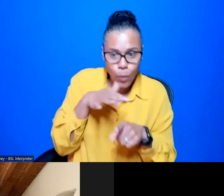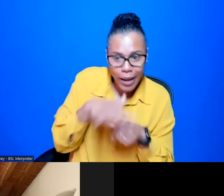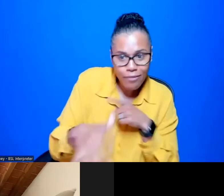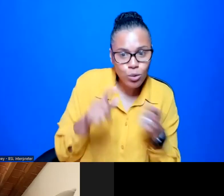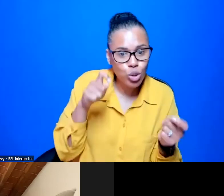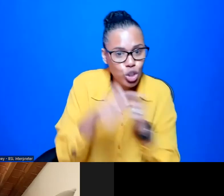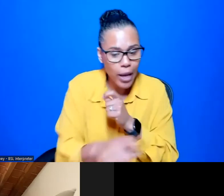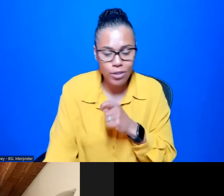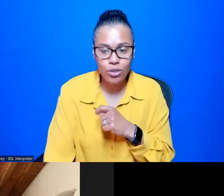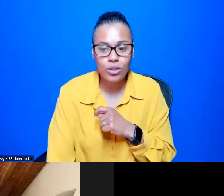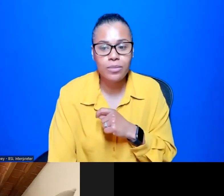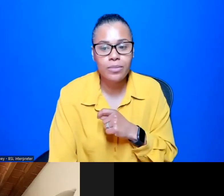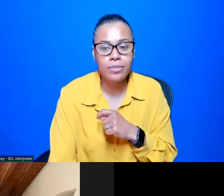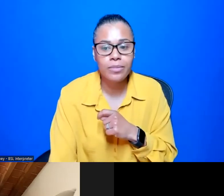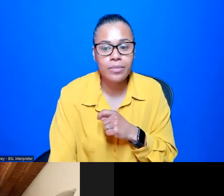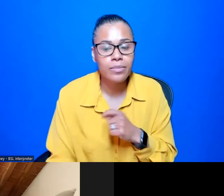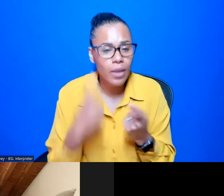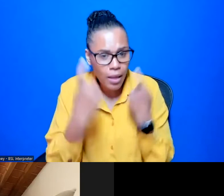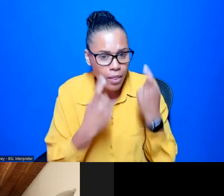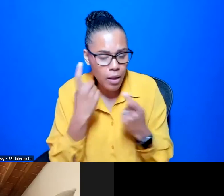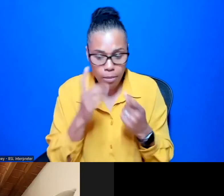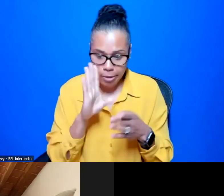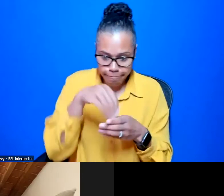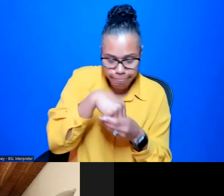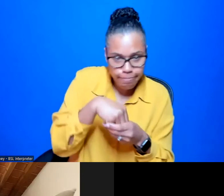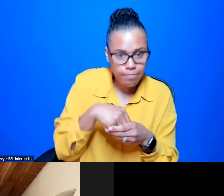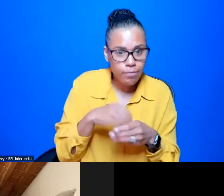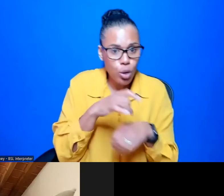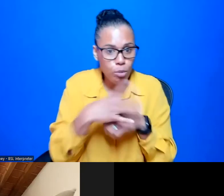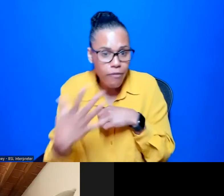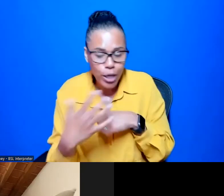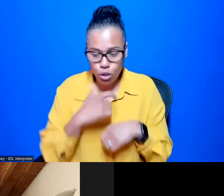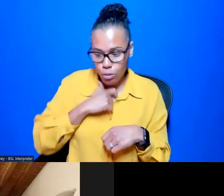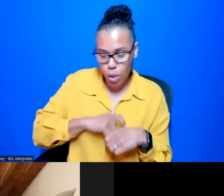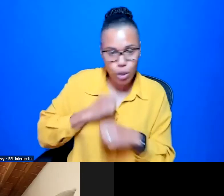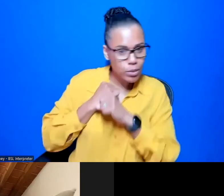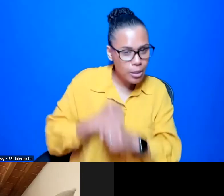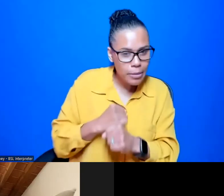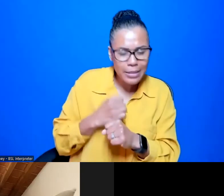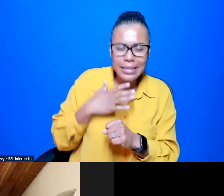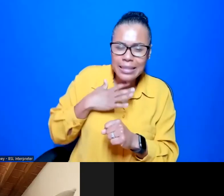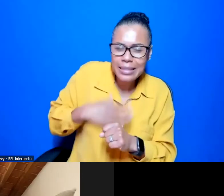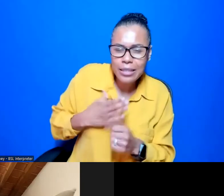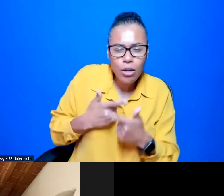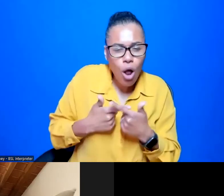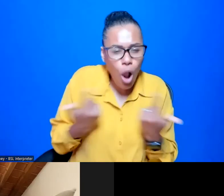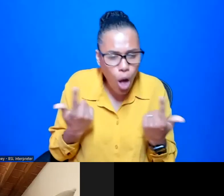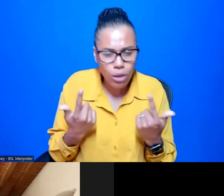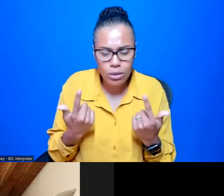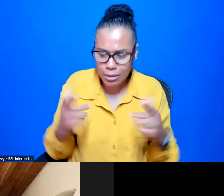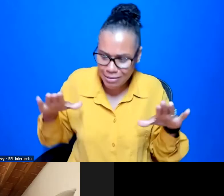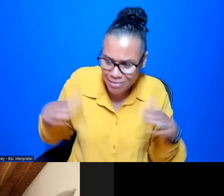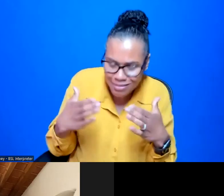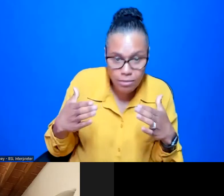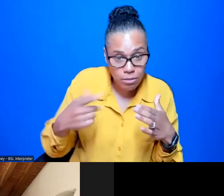Jeff was saying about being a part of the professional and personal commitment, it needs so much of us. We know that, but we have to do that in a